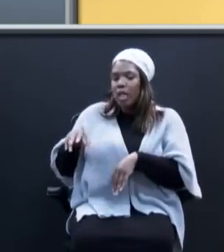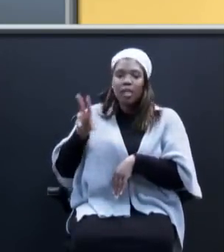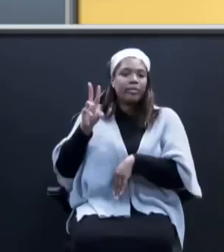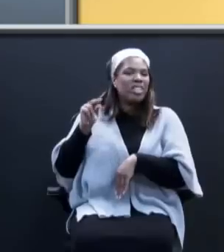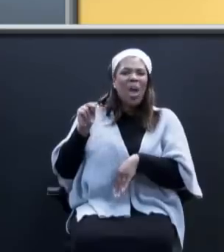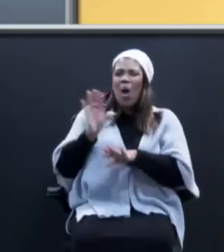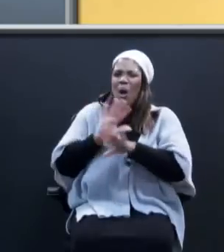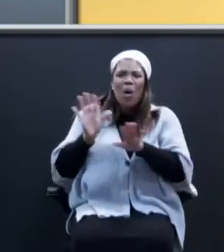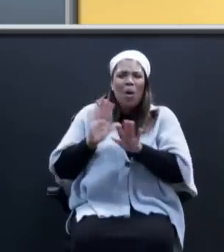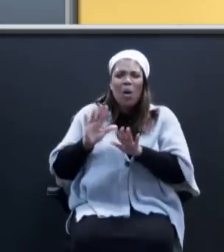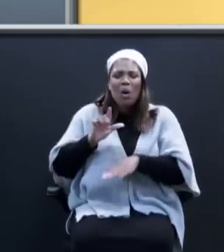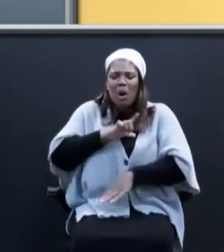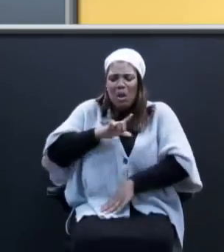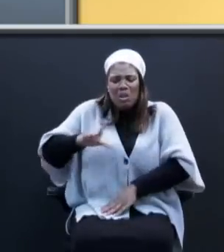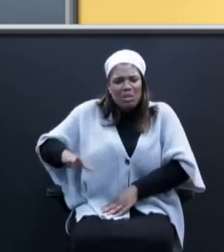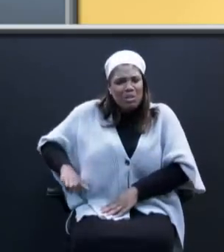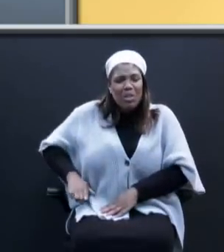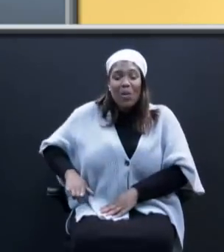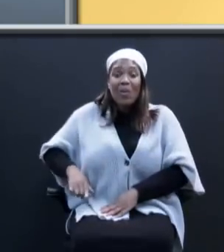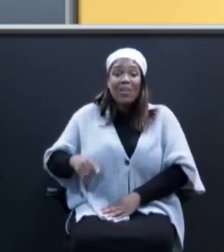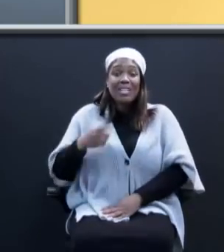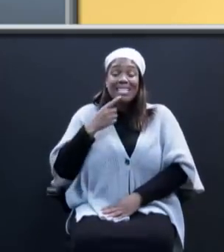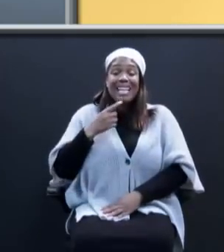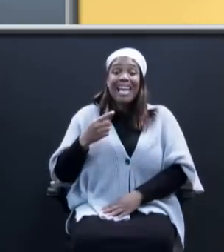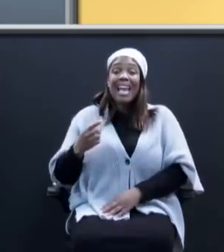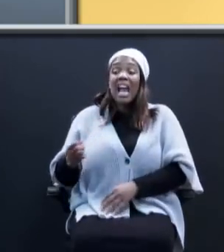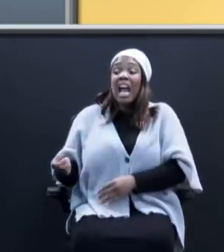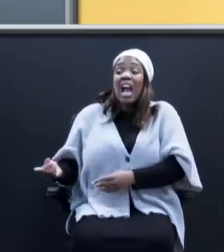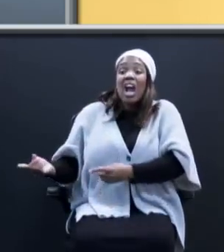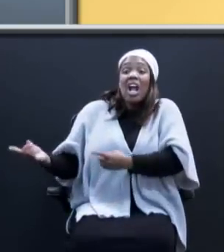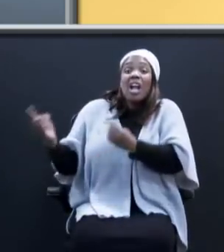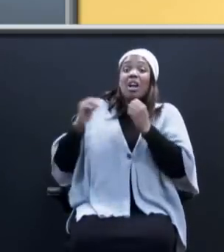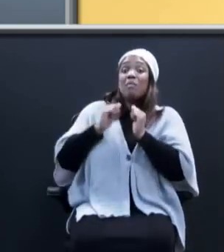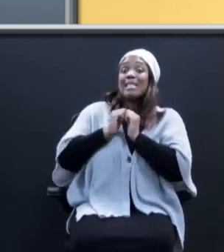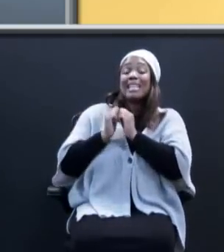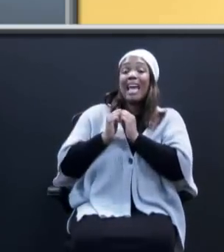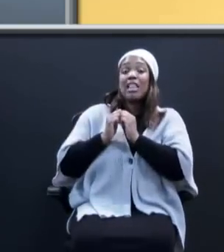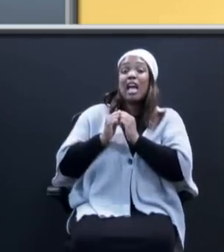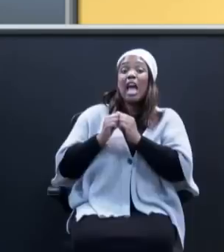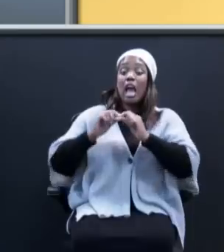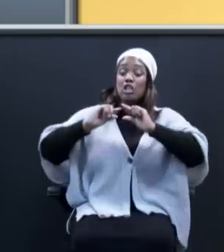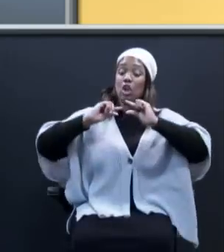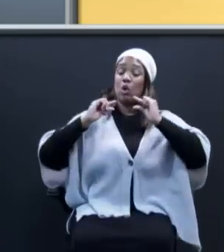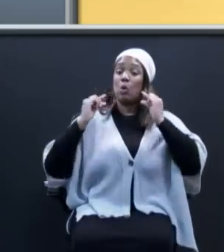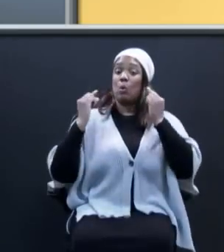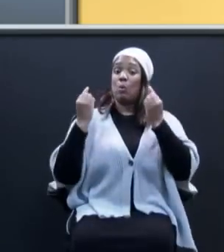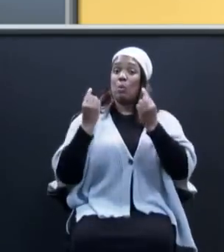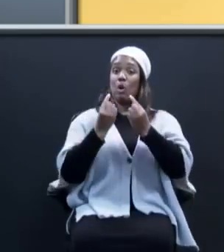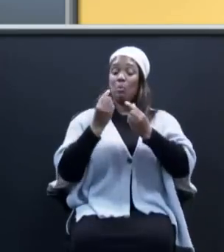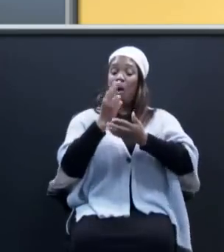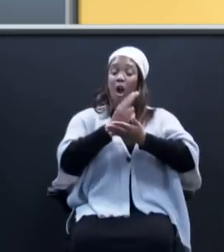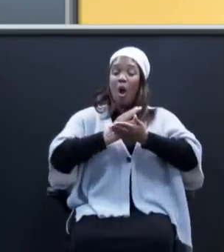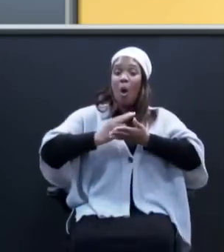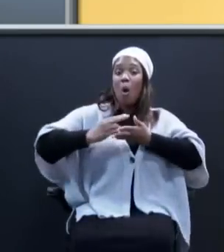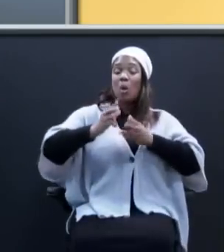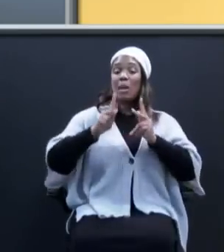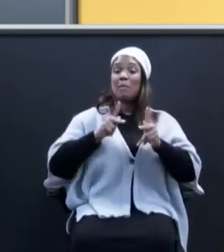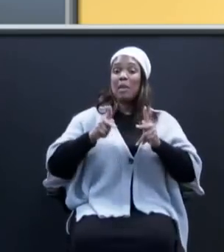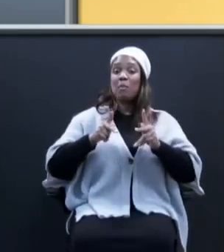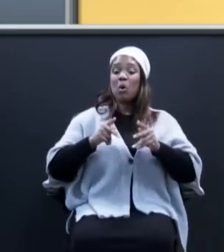He's talking about coming together as a group of holy people. So you can put forth the plan of God. Go ahead and